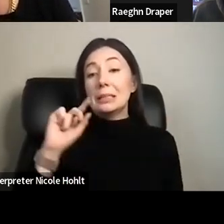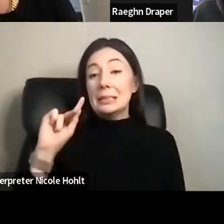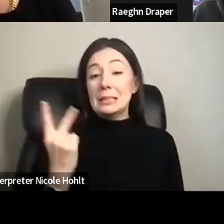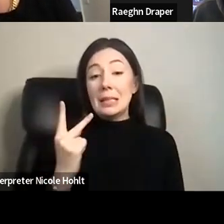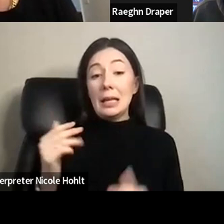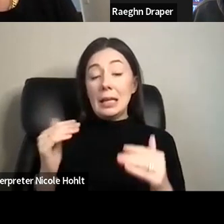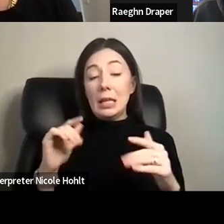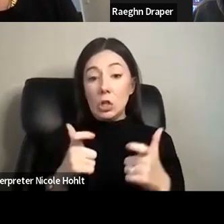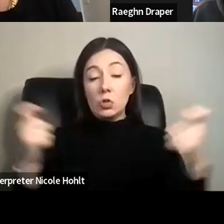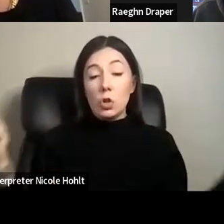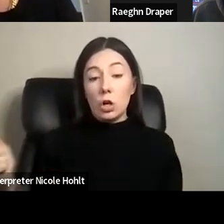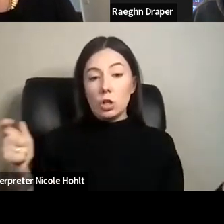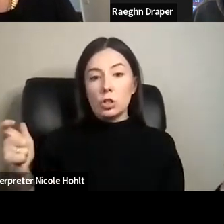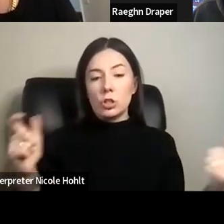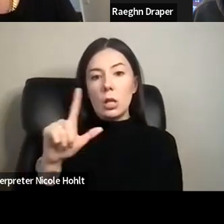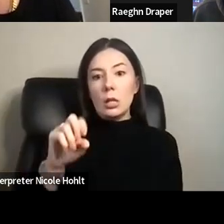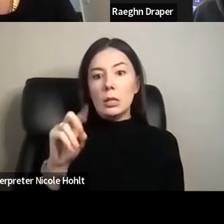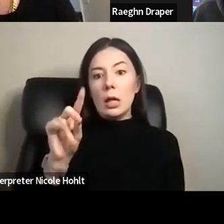largest lobbying